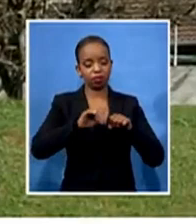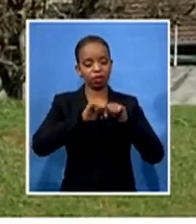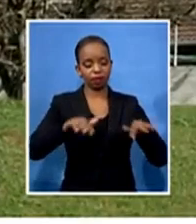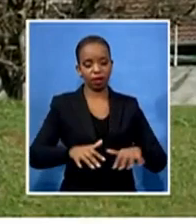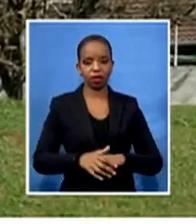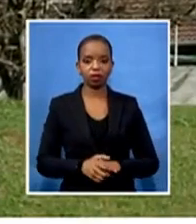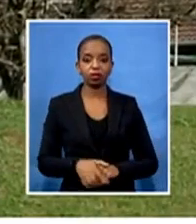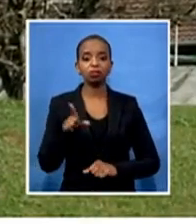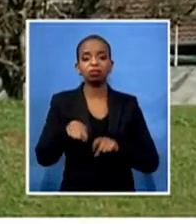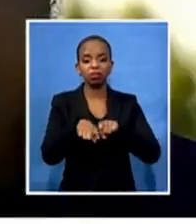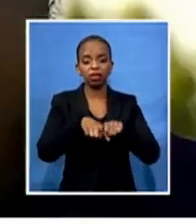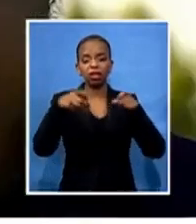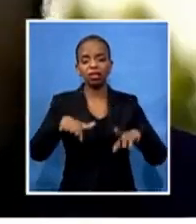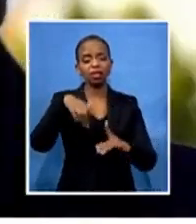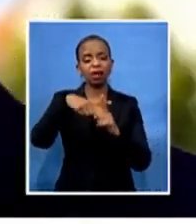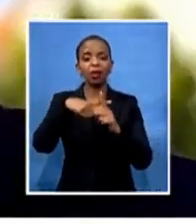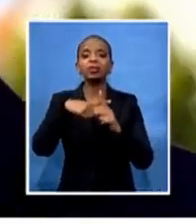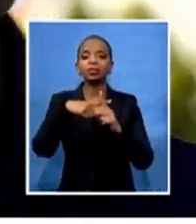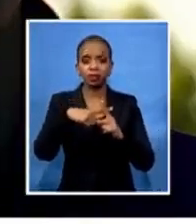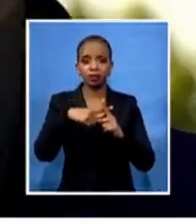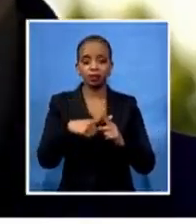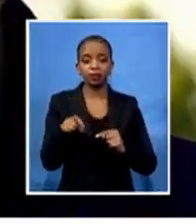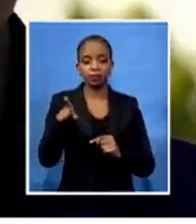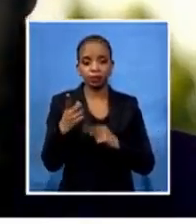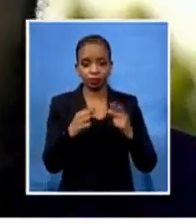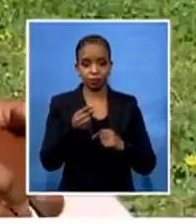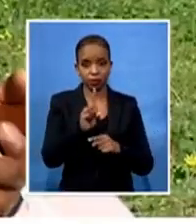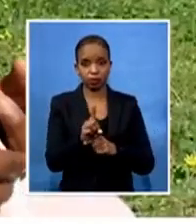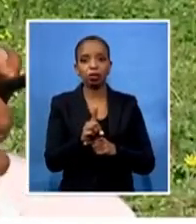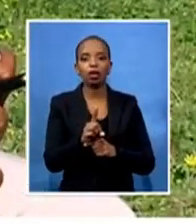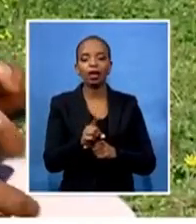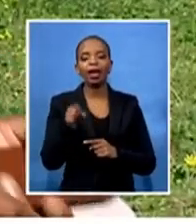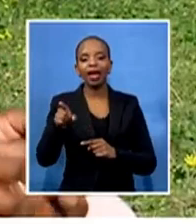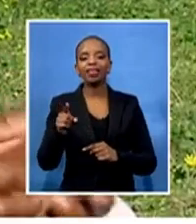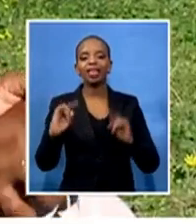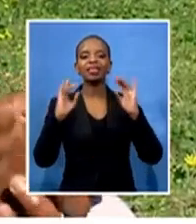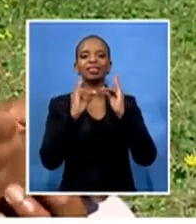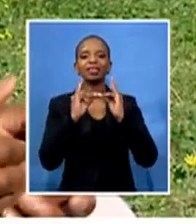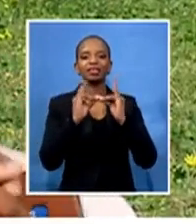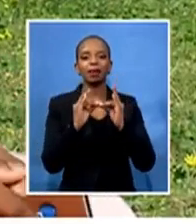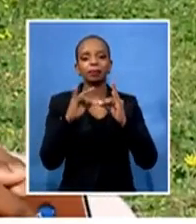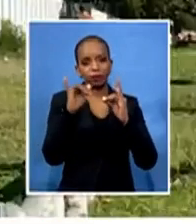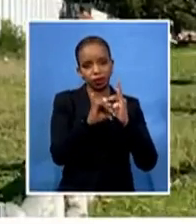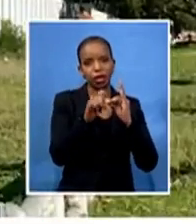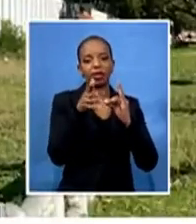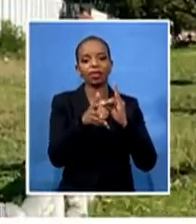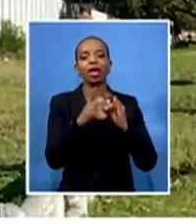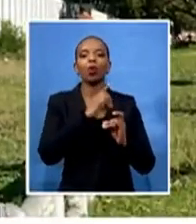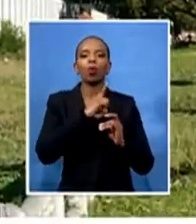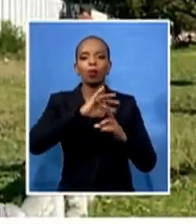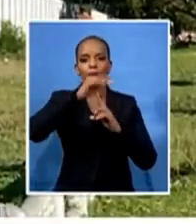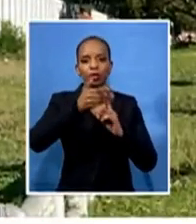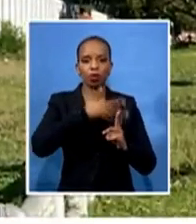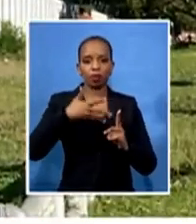opted to isolate at the stadium to protect his elderly mother and brother. He says he was never bored and his highlight was the